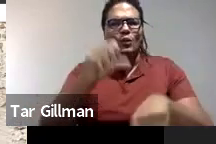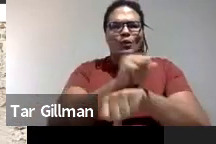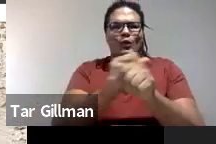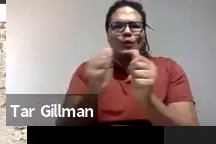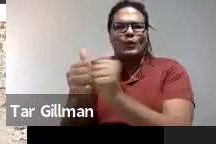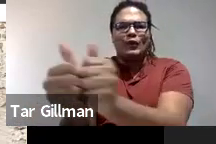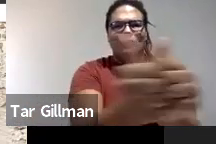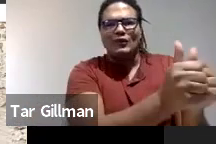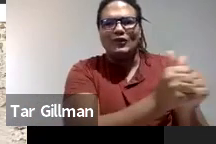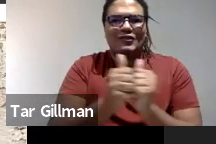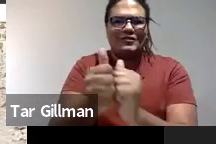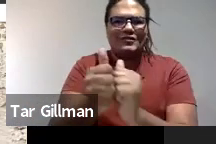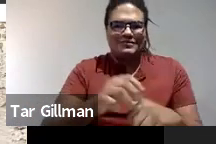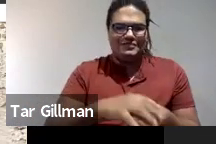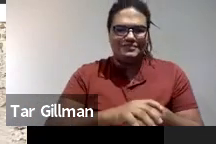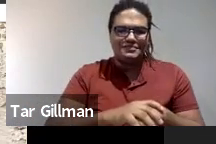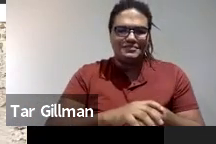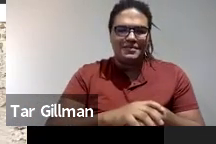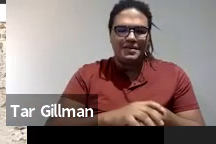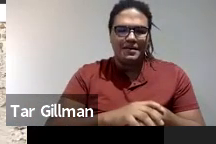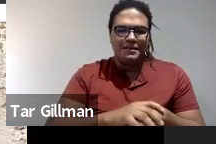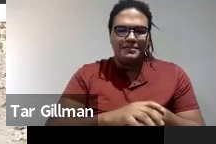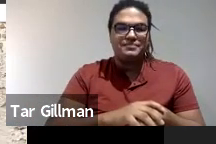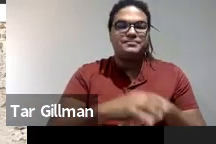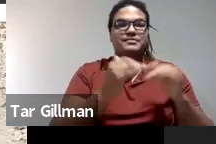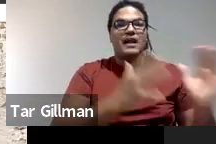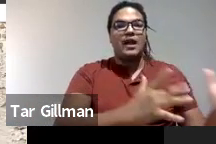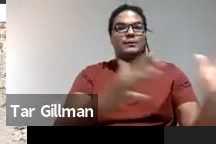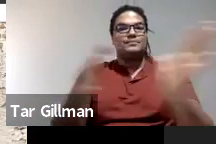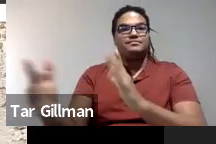everybody actually on all different sides working together.